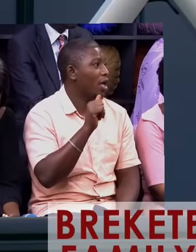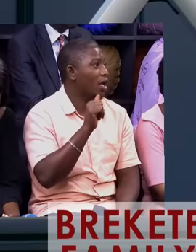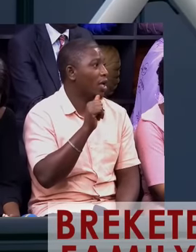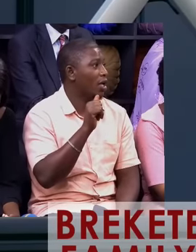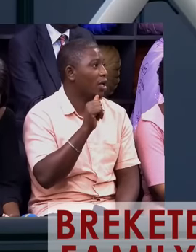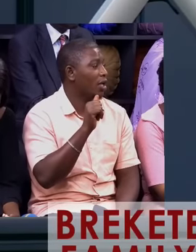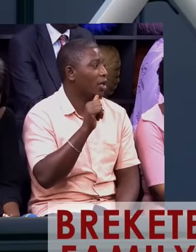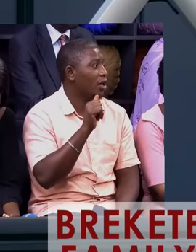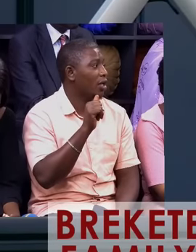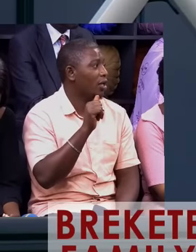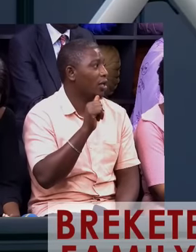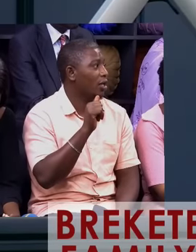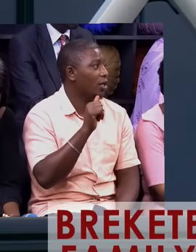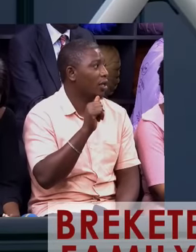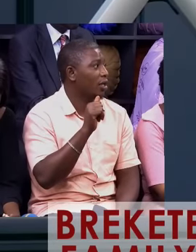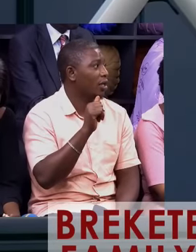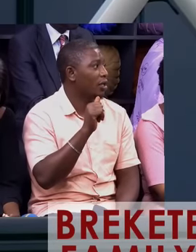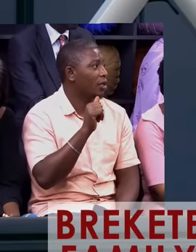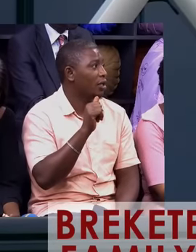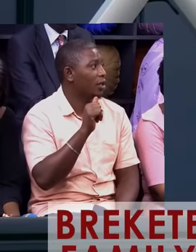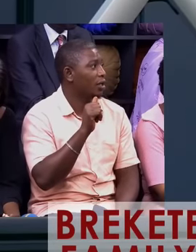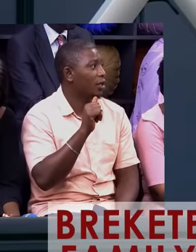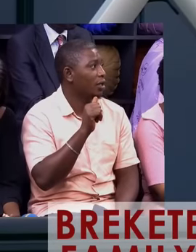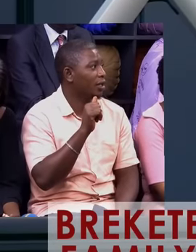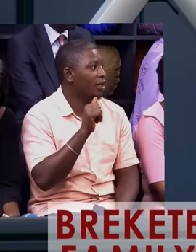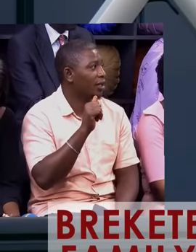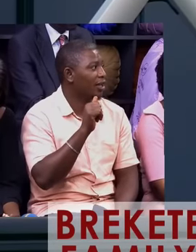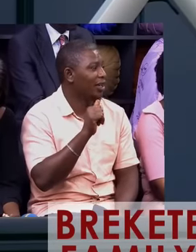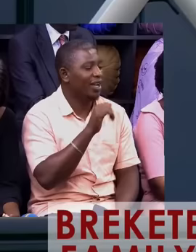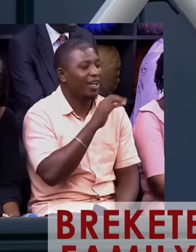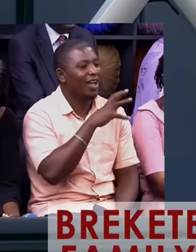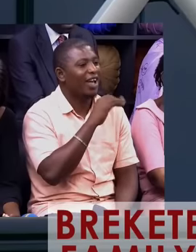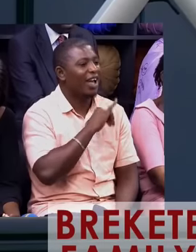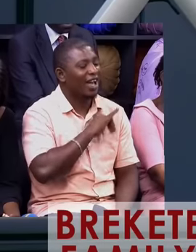n and nasaki I they hear Massac